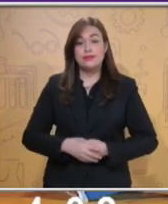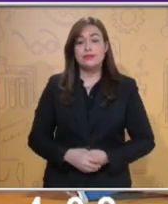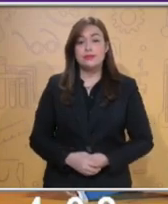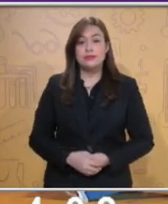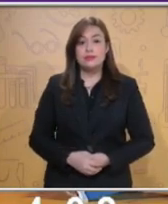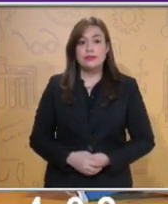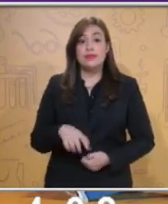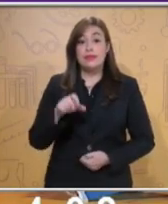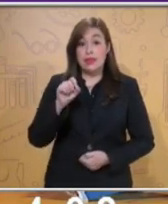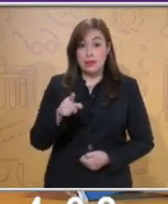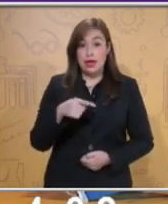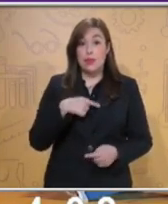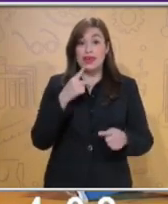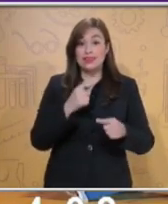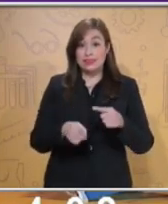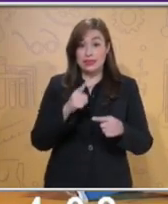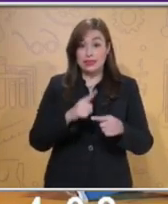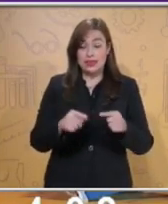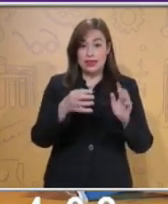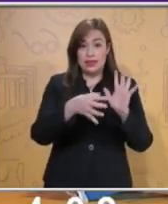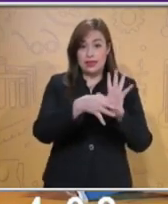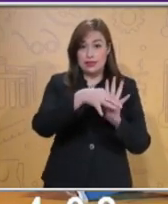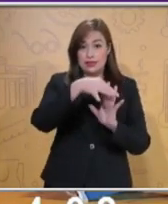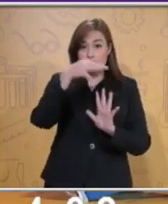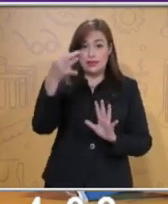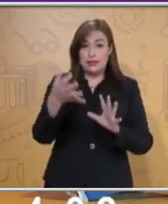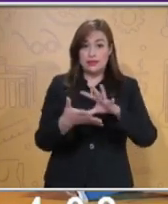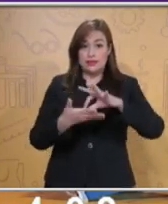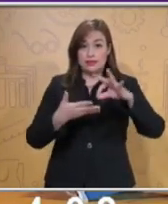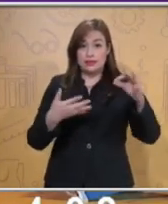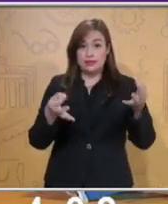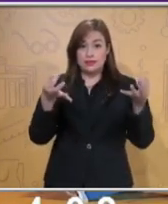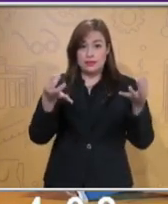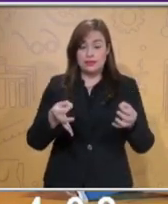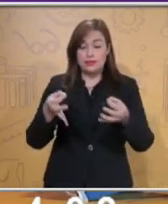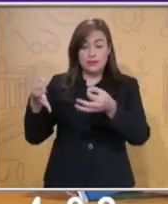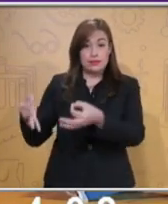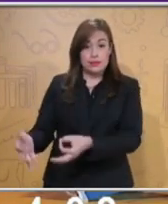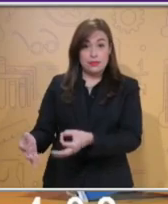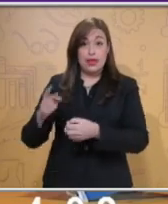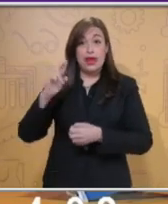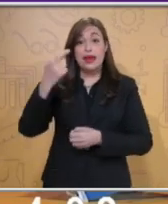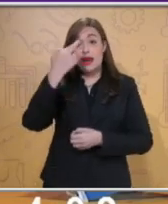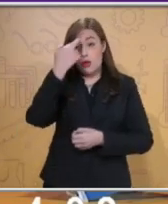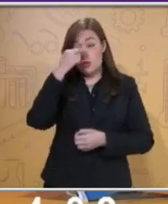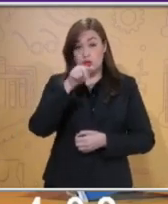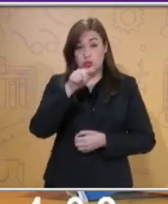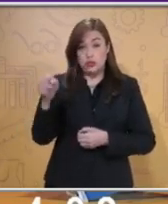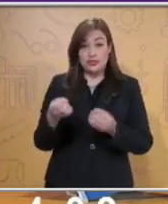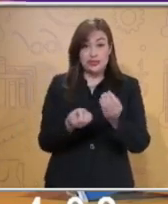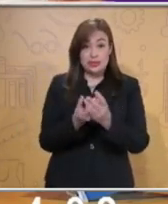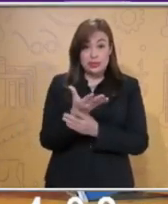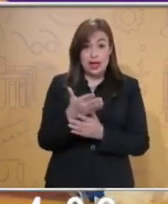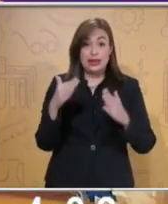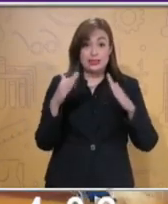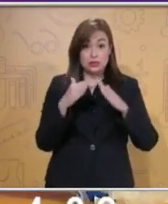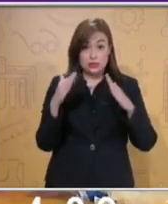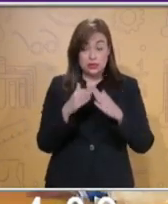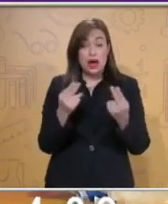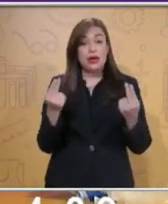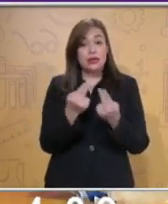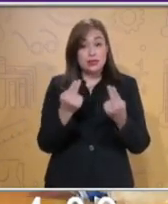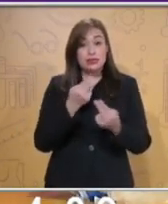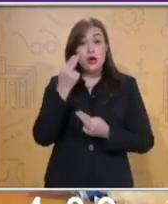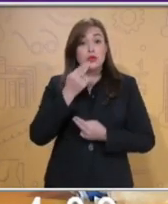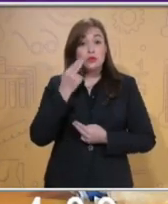And I'm going to take off these plastic gloves to work with you. Remember that if you go out of your house, you need to